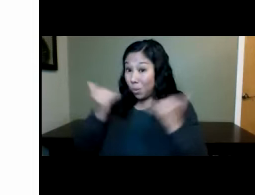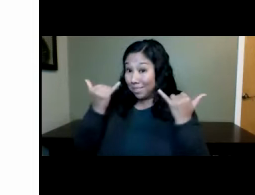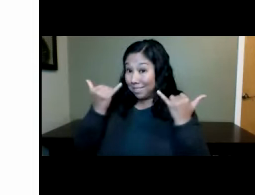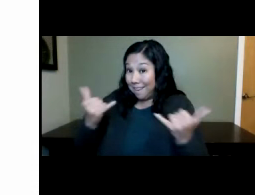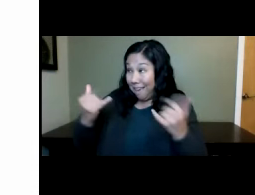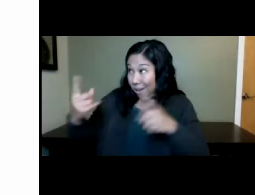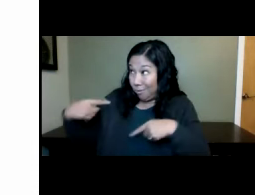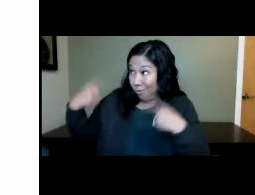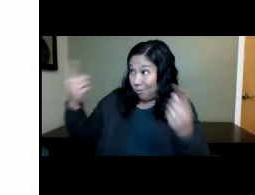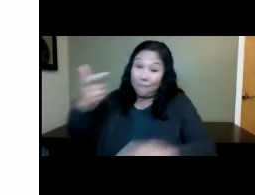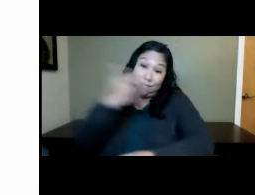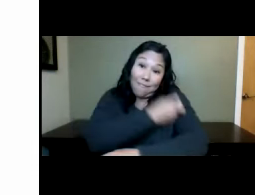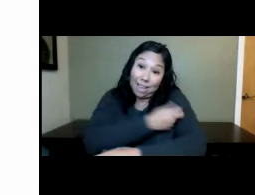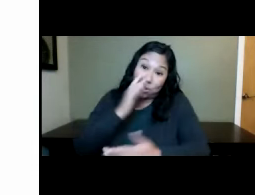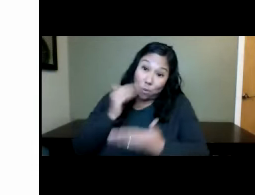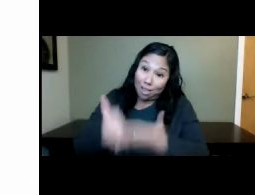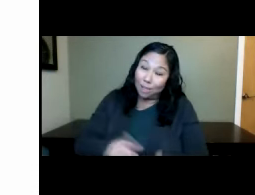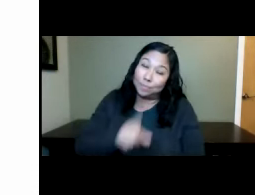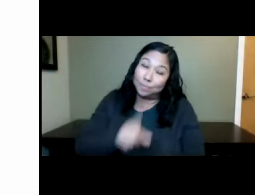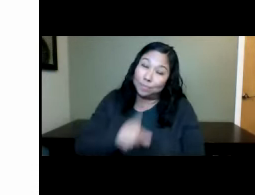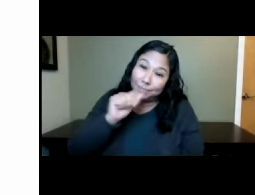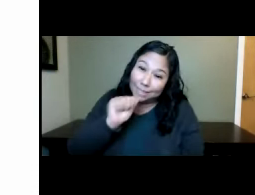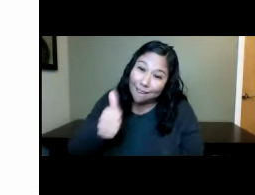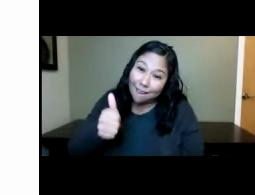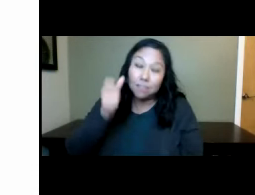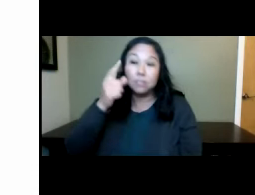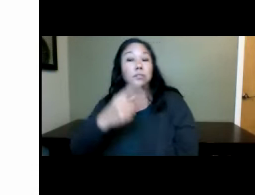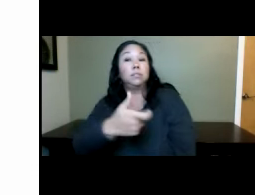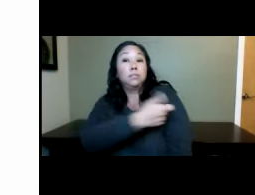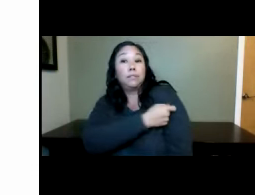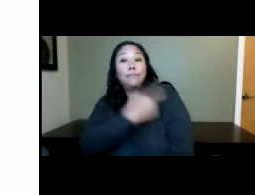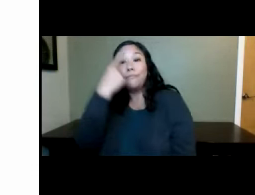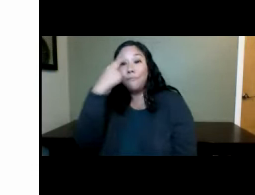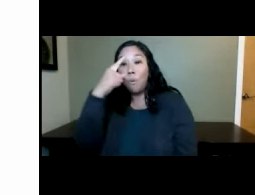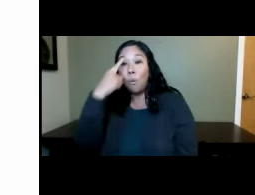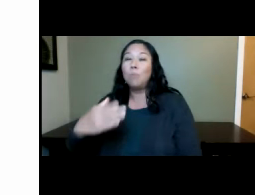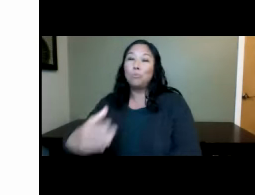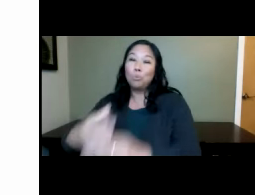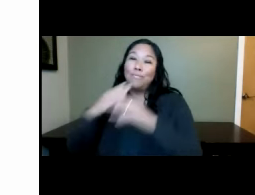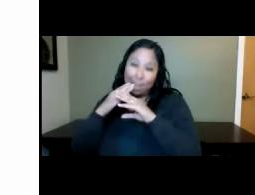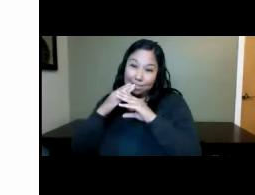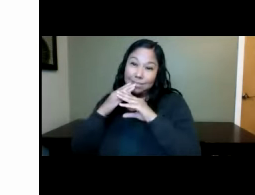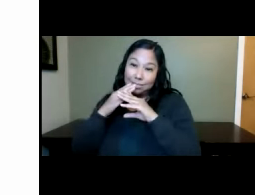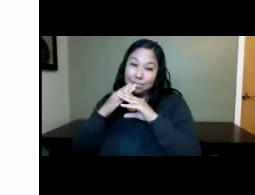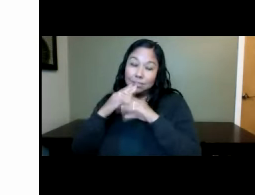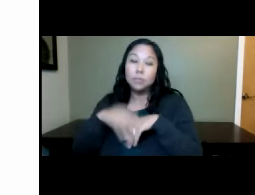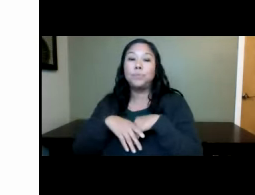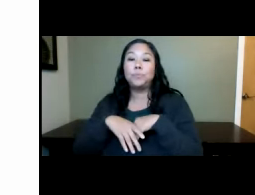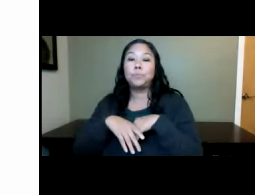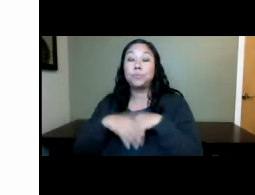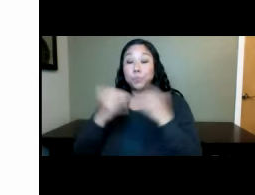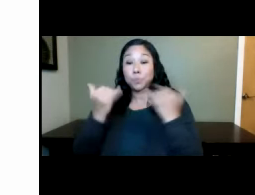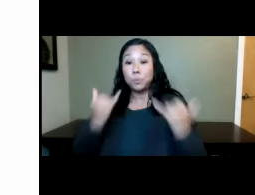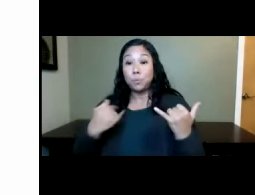not going to help you. It's not a treatment. It's meant for prevention. So with that, we wanted to share